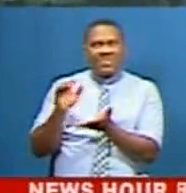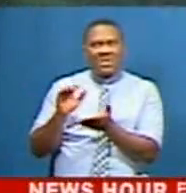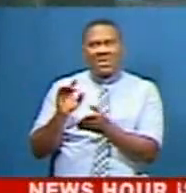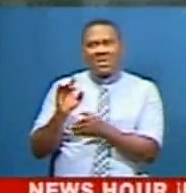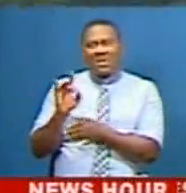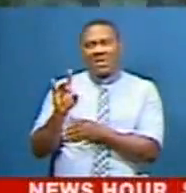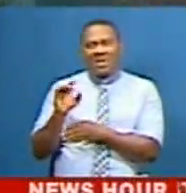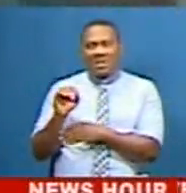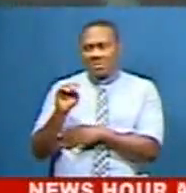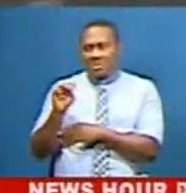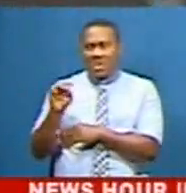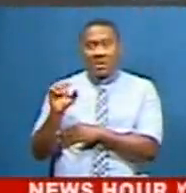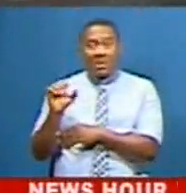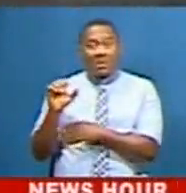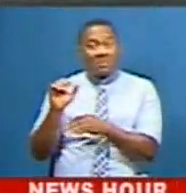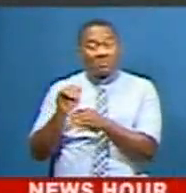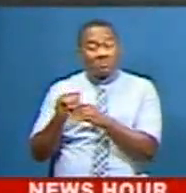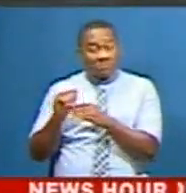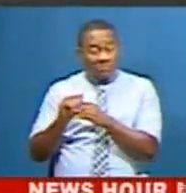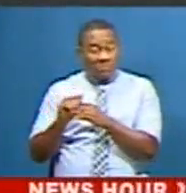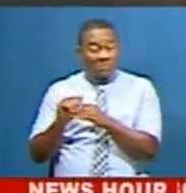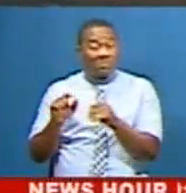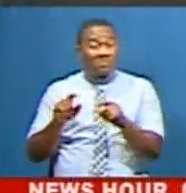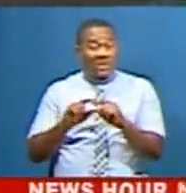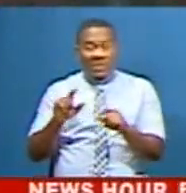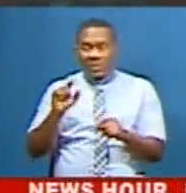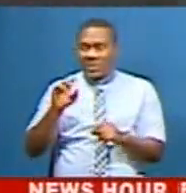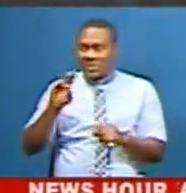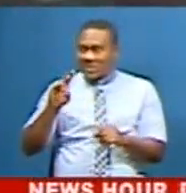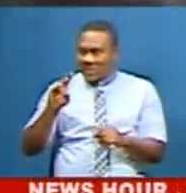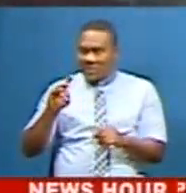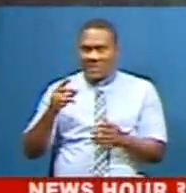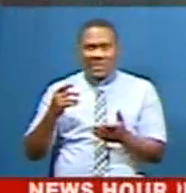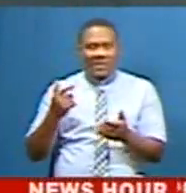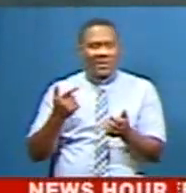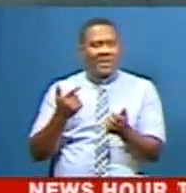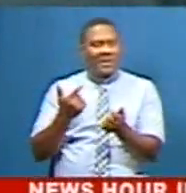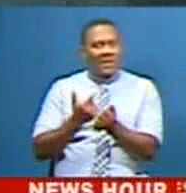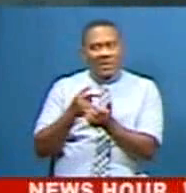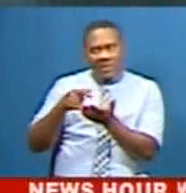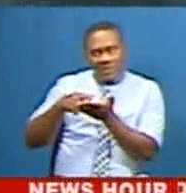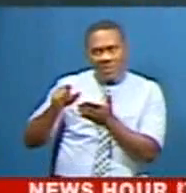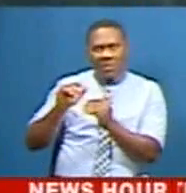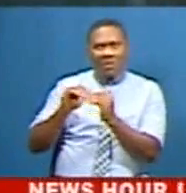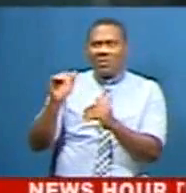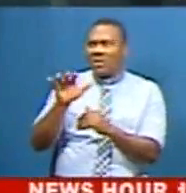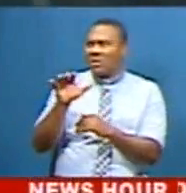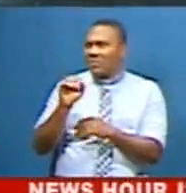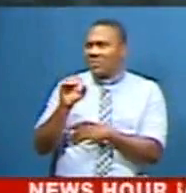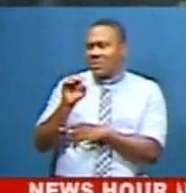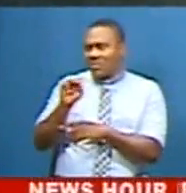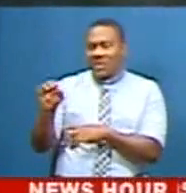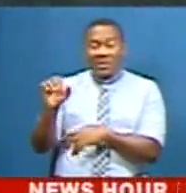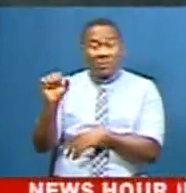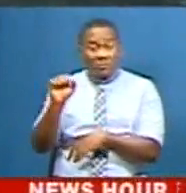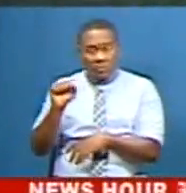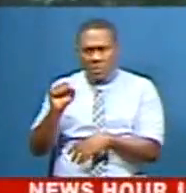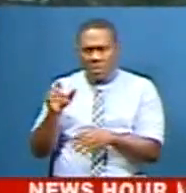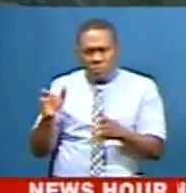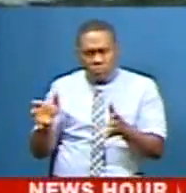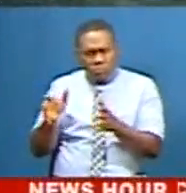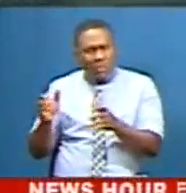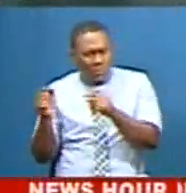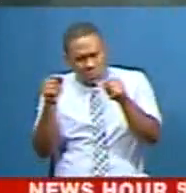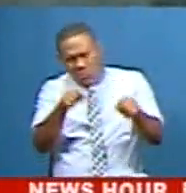million Ghana cedis. The government in 2017 paid over $30 million, which motivated the contractors